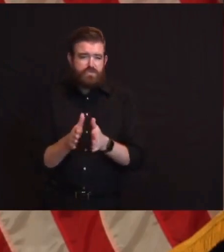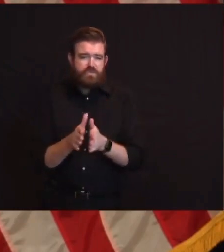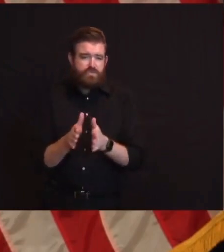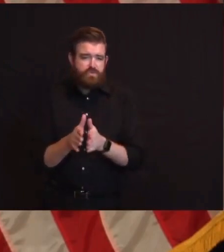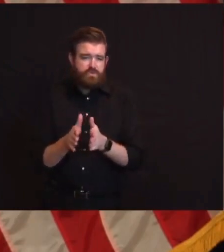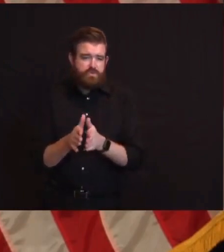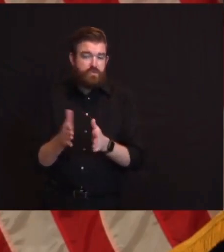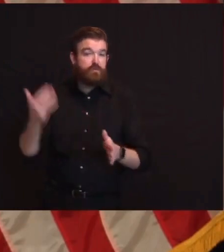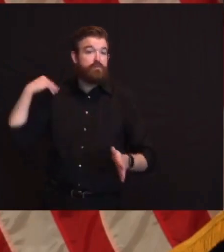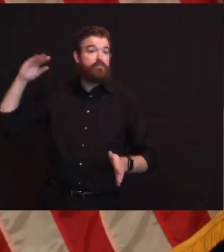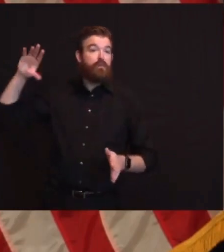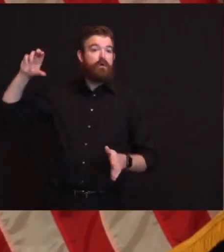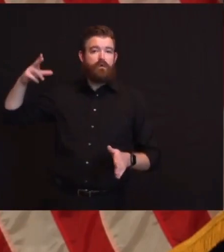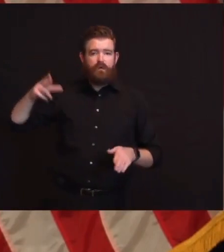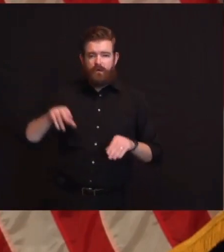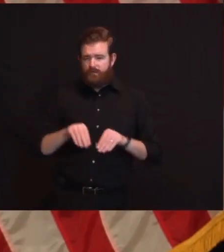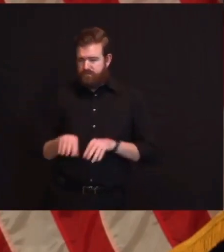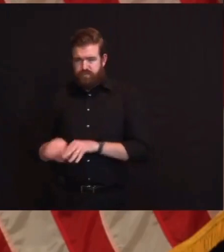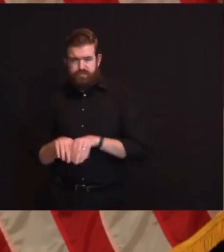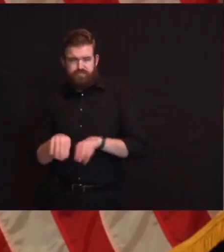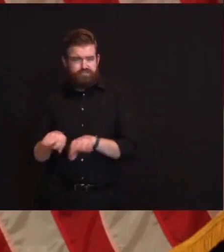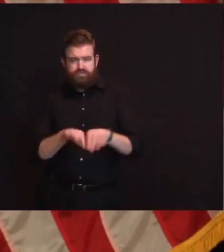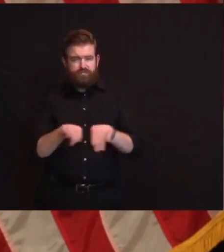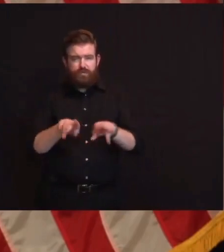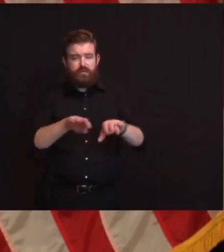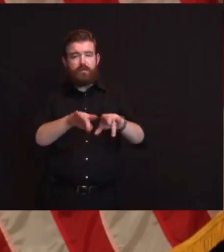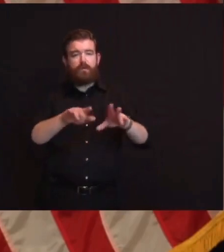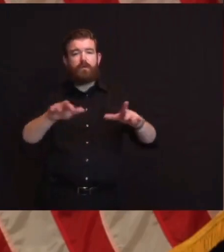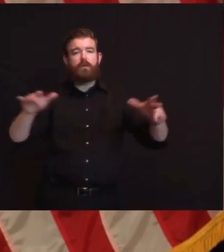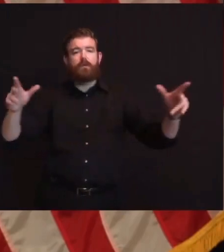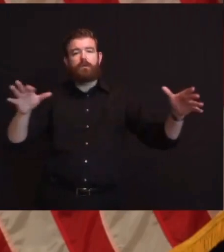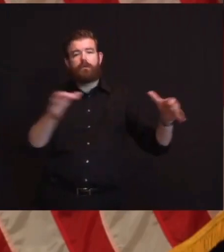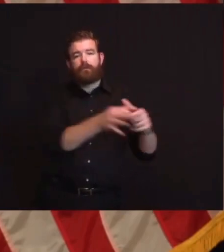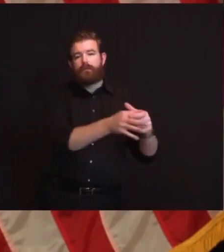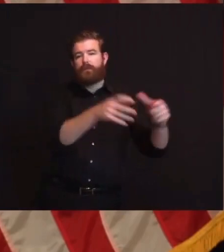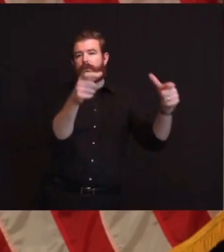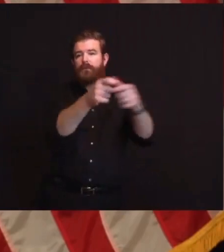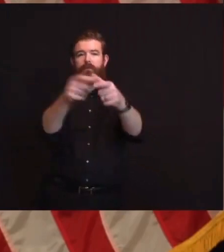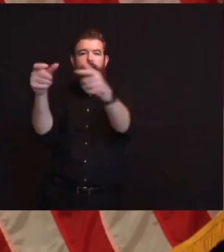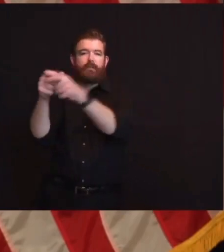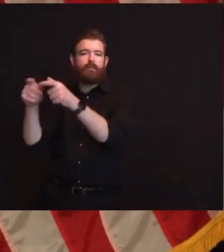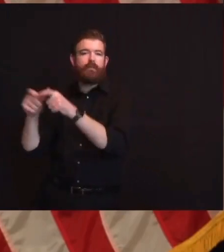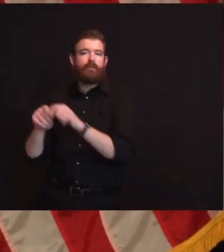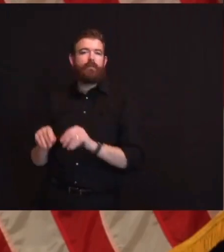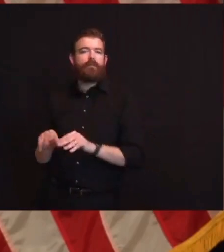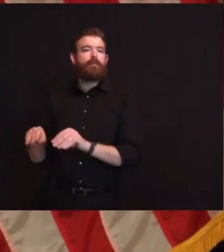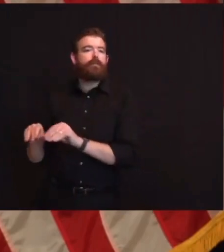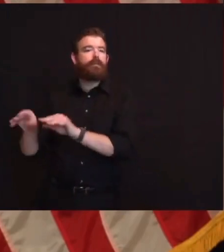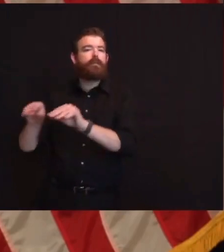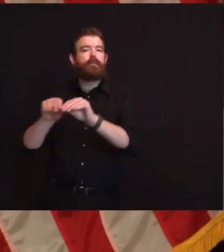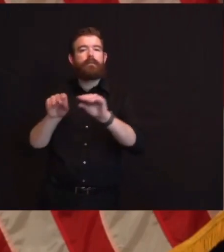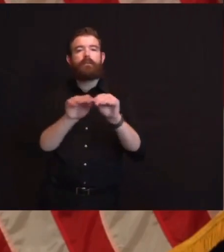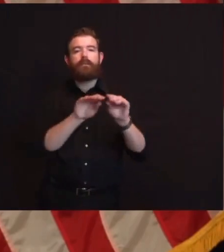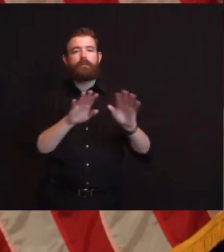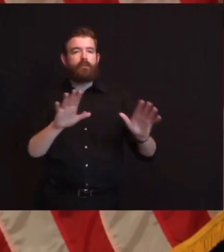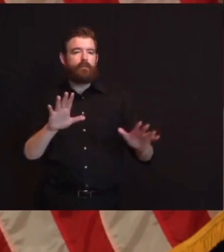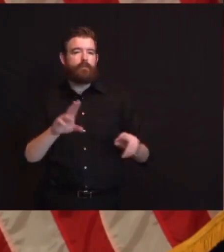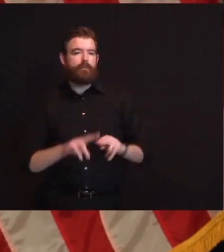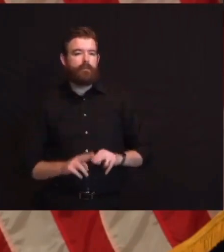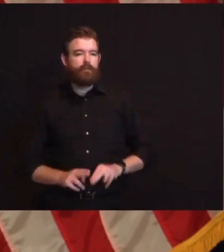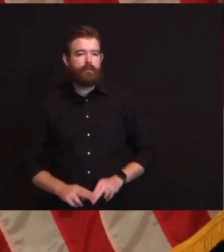which also demonstrates, for example, in the long-term care setting, that there's more of awareness, there's